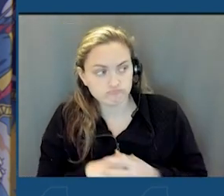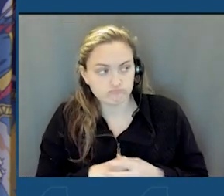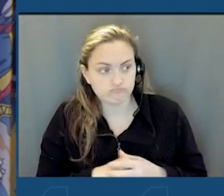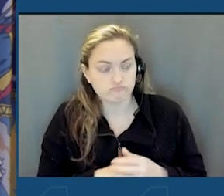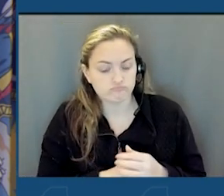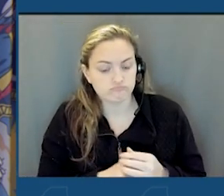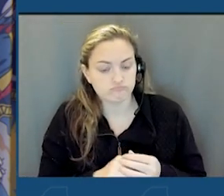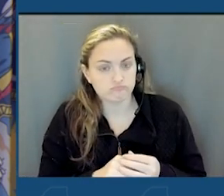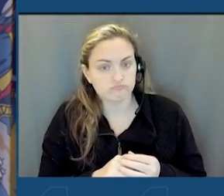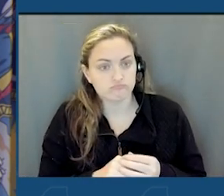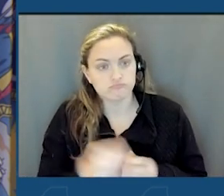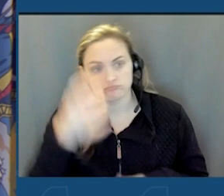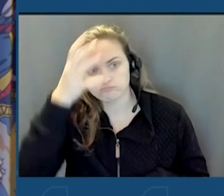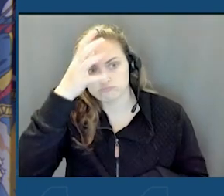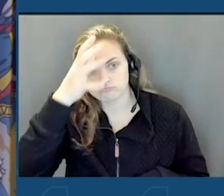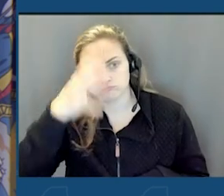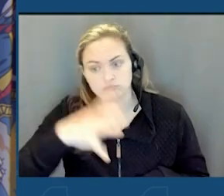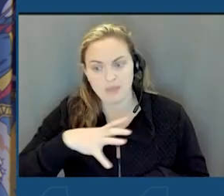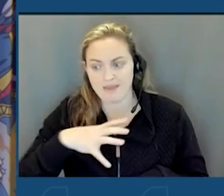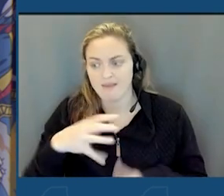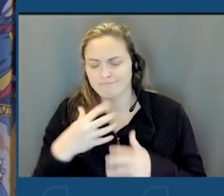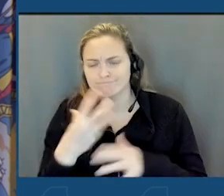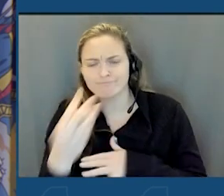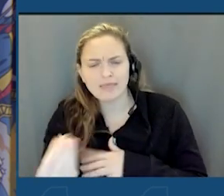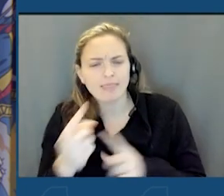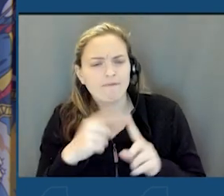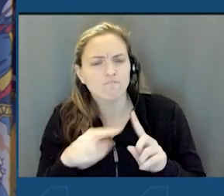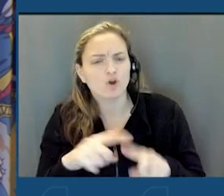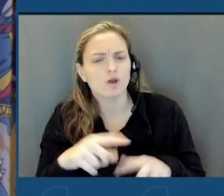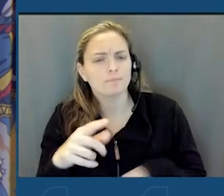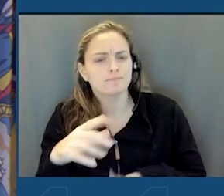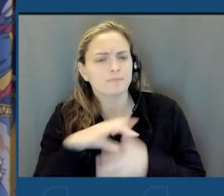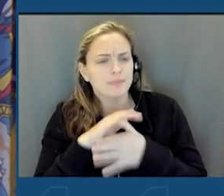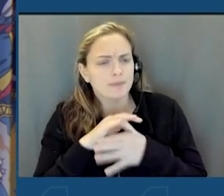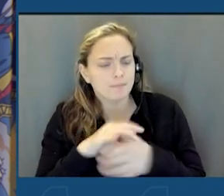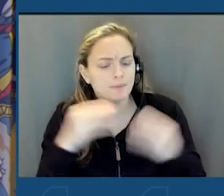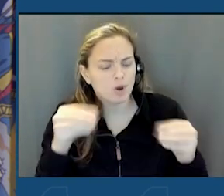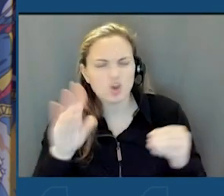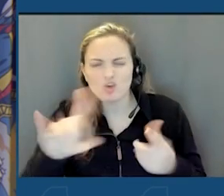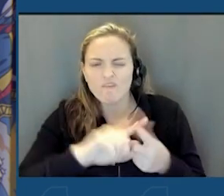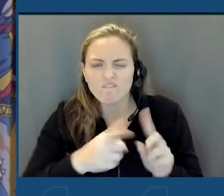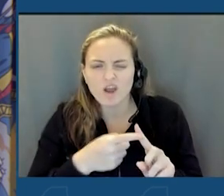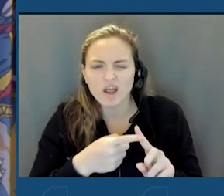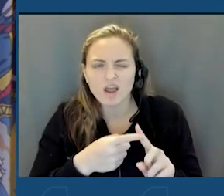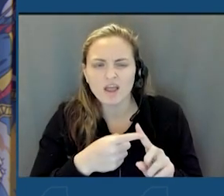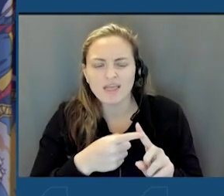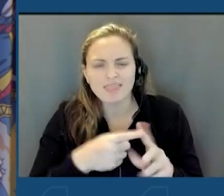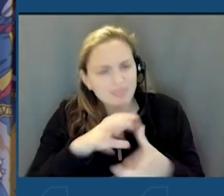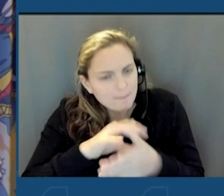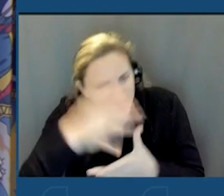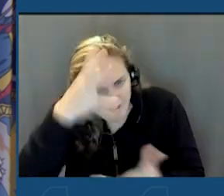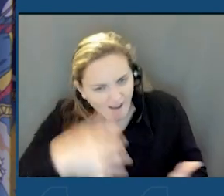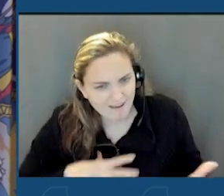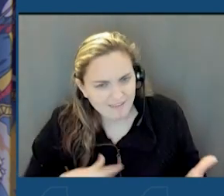a gentleman ran out of the meat market. What was his name? Your friends of yours? The meat guy.